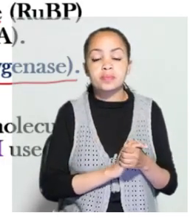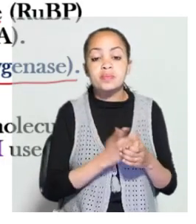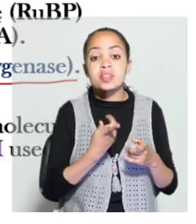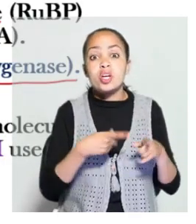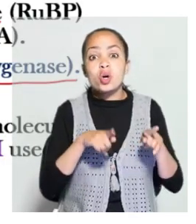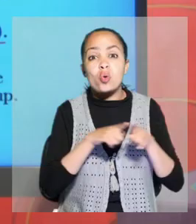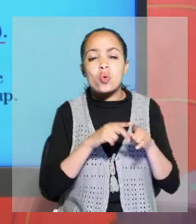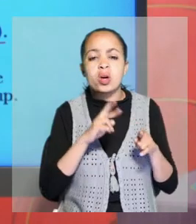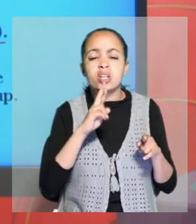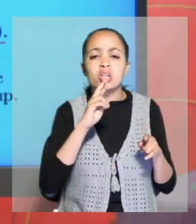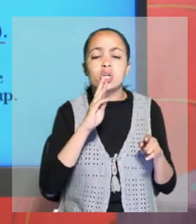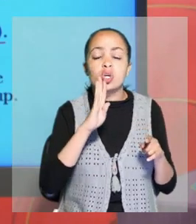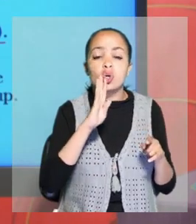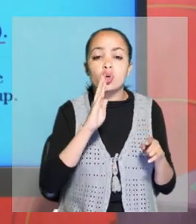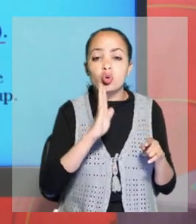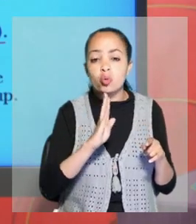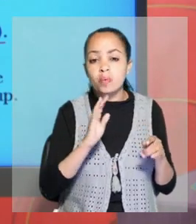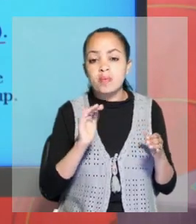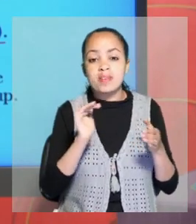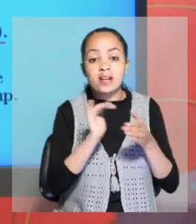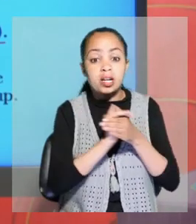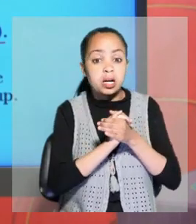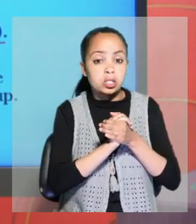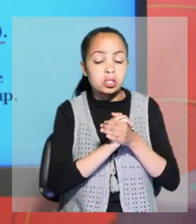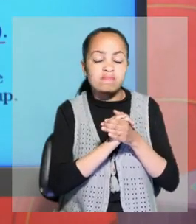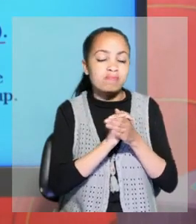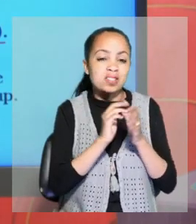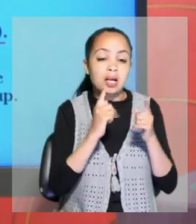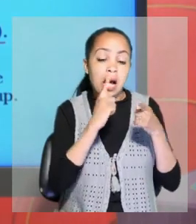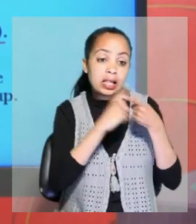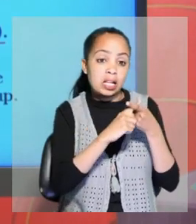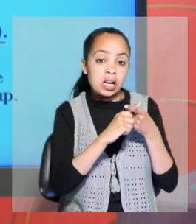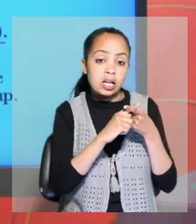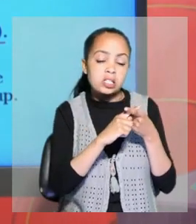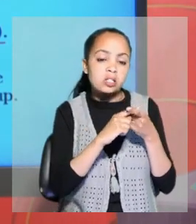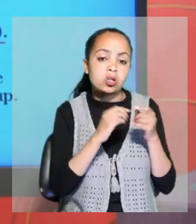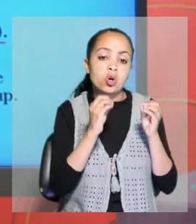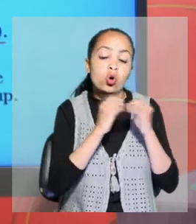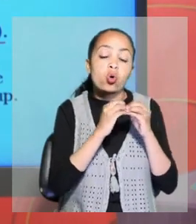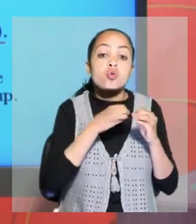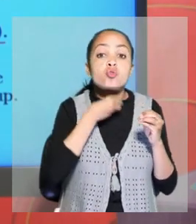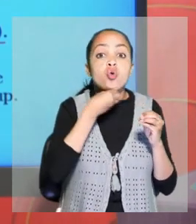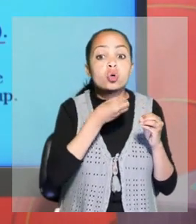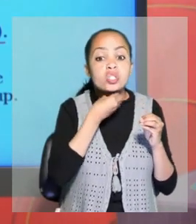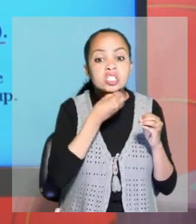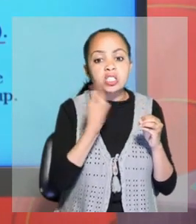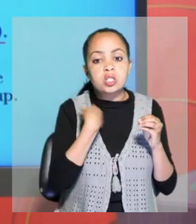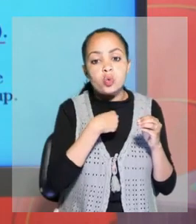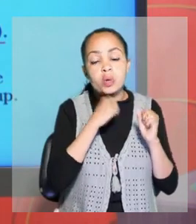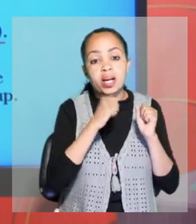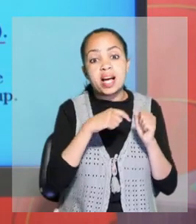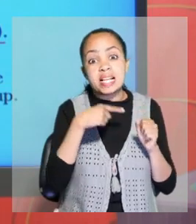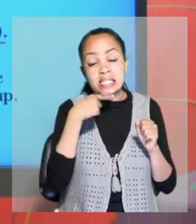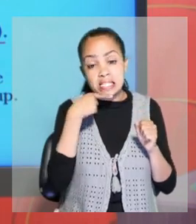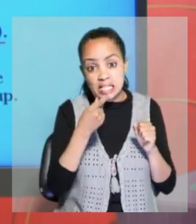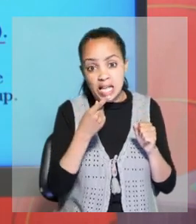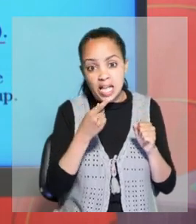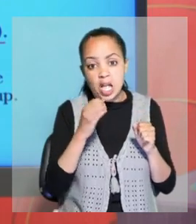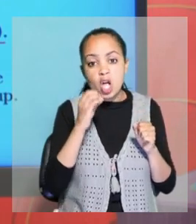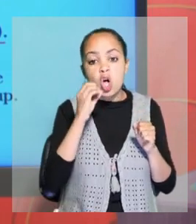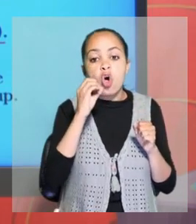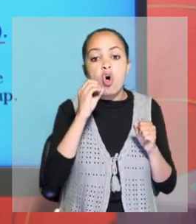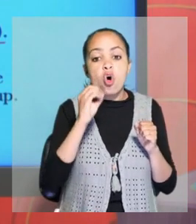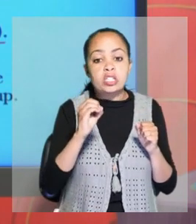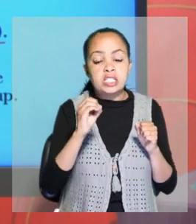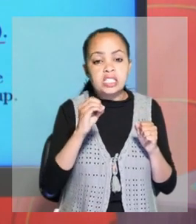When Rubisco catalyzes binding of ribulose biphosphate with oxygen, we can say oxygenase